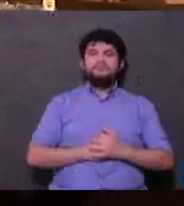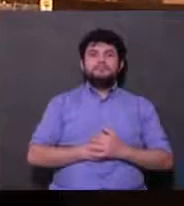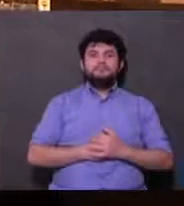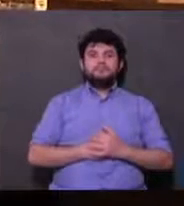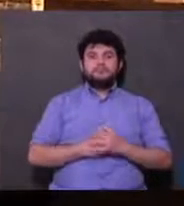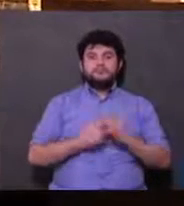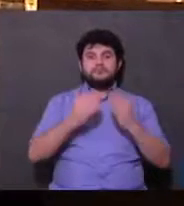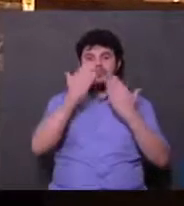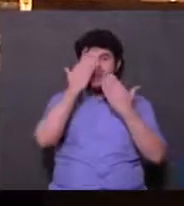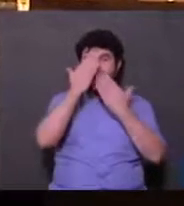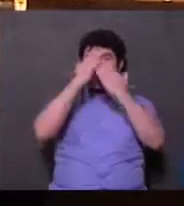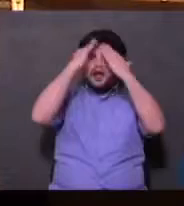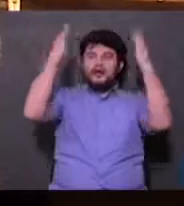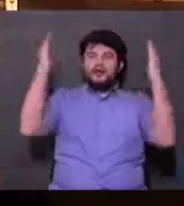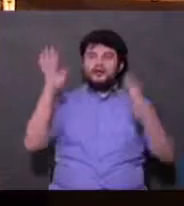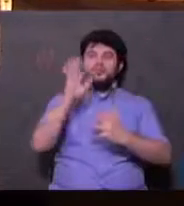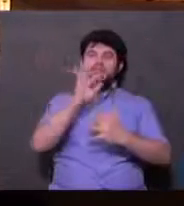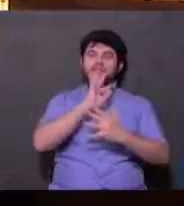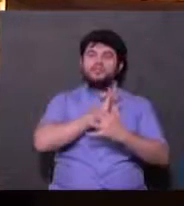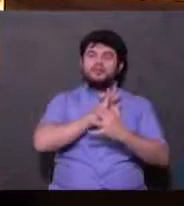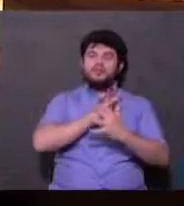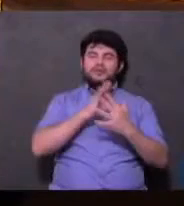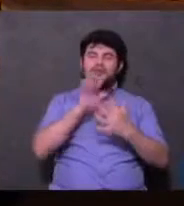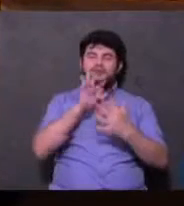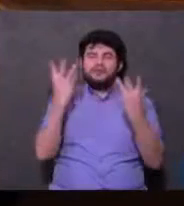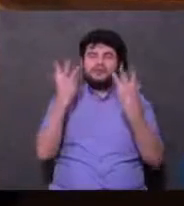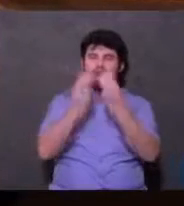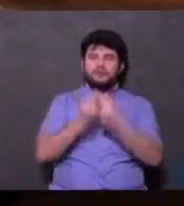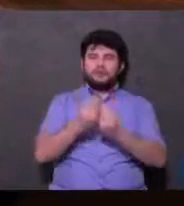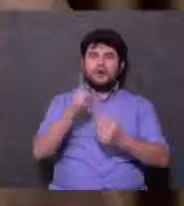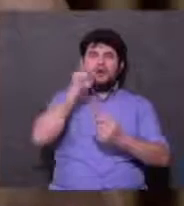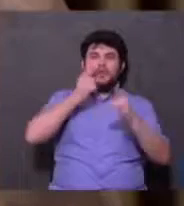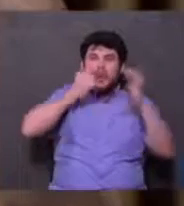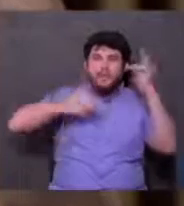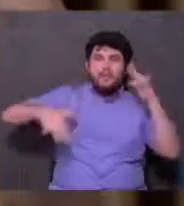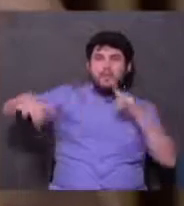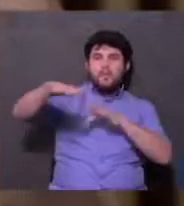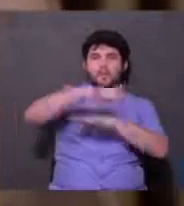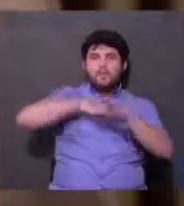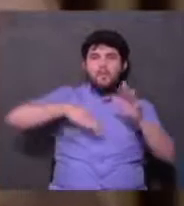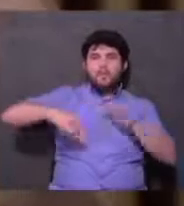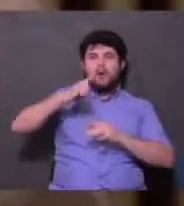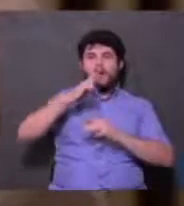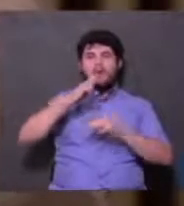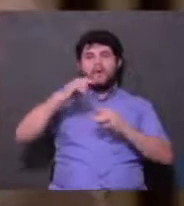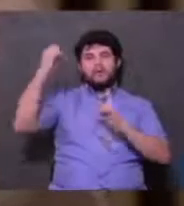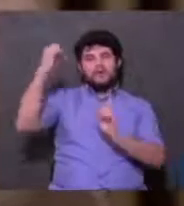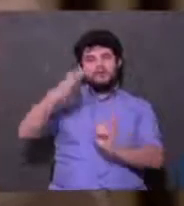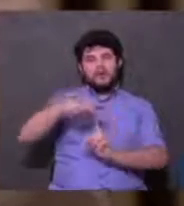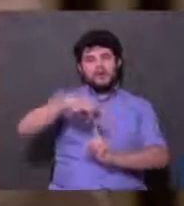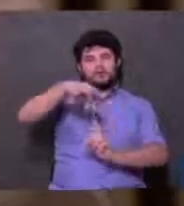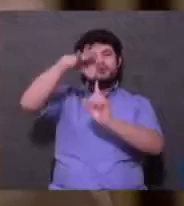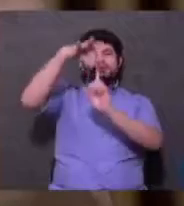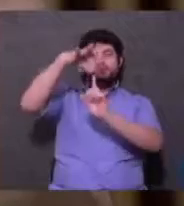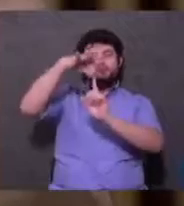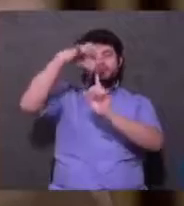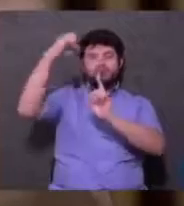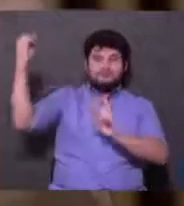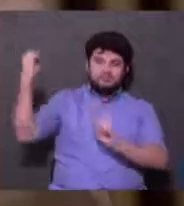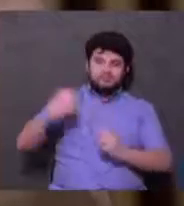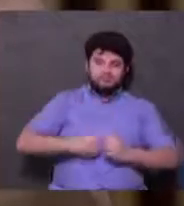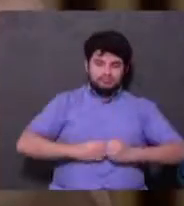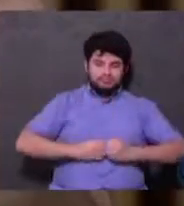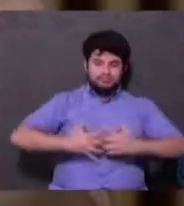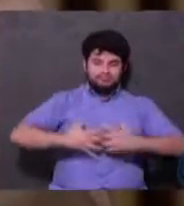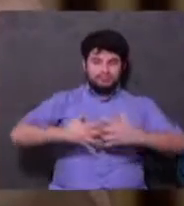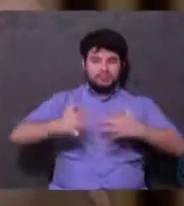Gegrüßet seist du, Maria, voll der Gnade, der Herr ist mit dir. Du bist gebenedeit unter den Frauen, und gebenedeit ist die Frucht